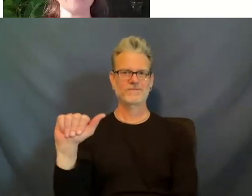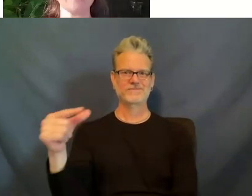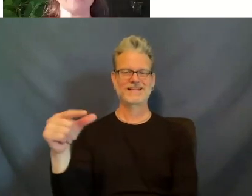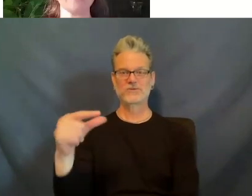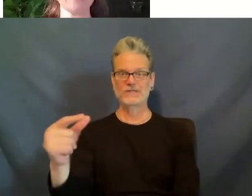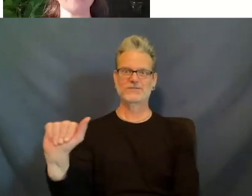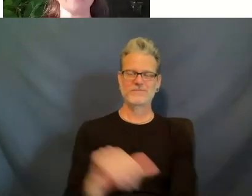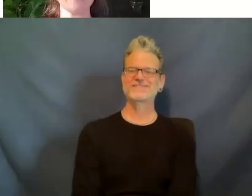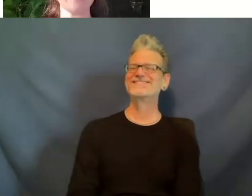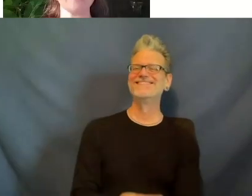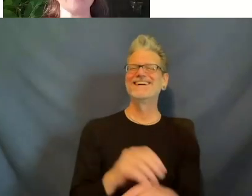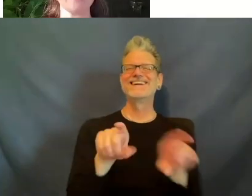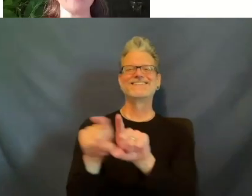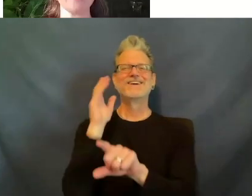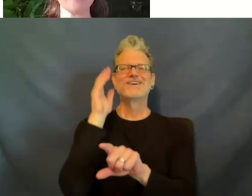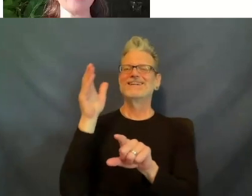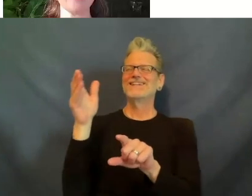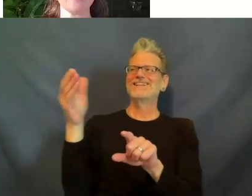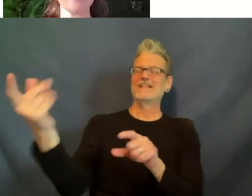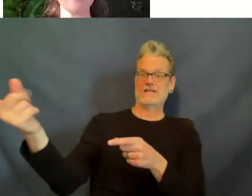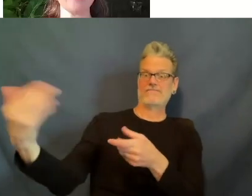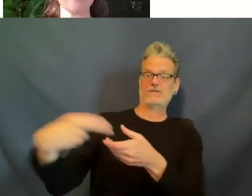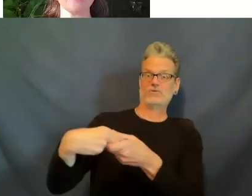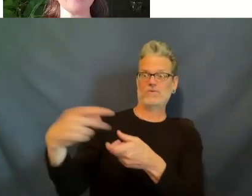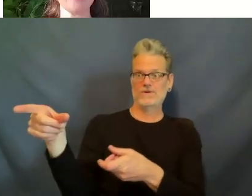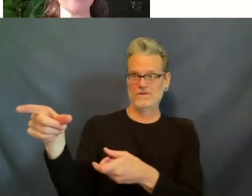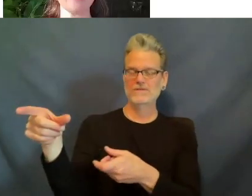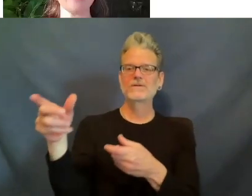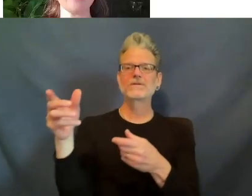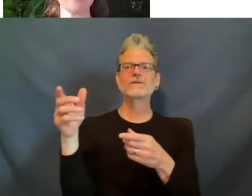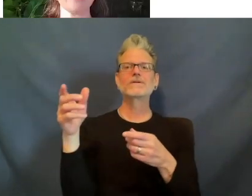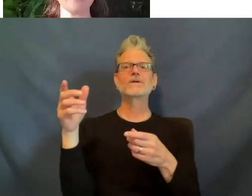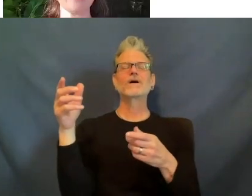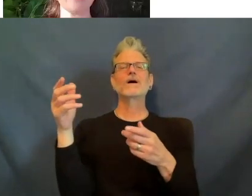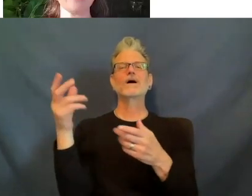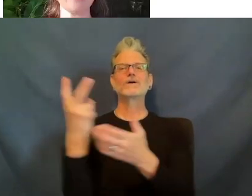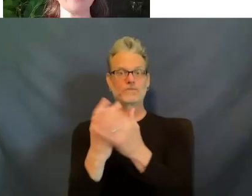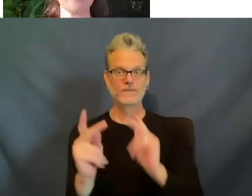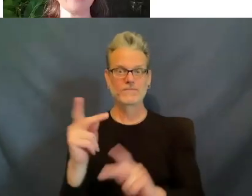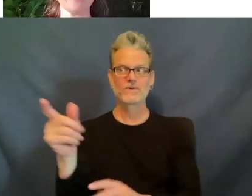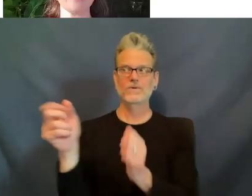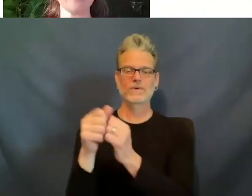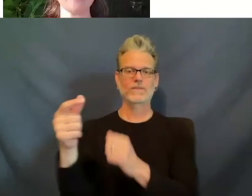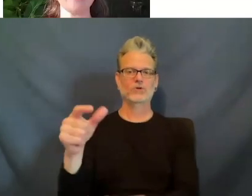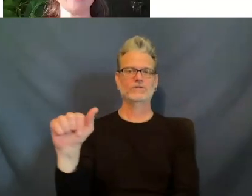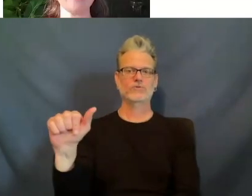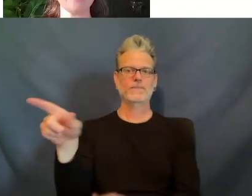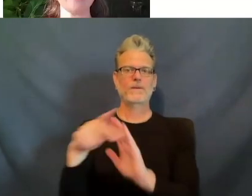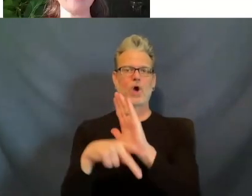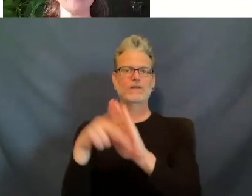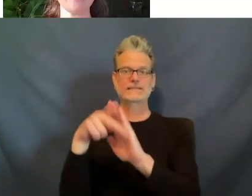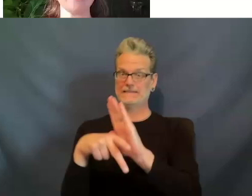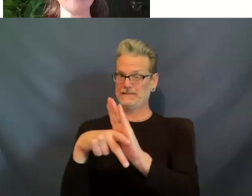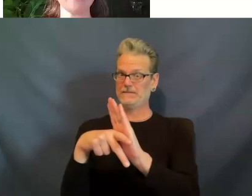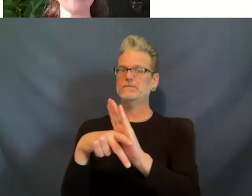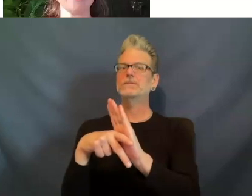Oh, and we will also be joined by Darby Seward and Trinity Bugger, who are both with the Grants and Agreements Policy Branch and